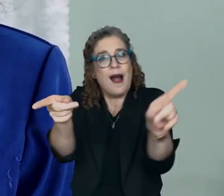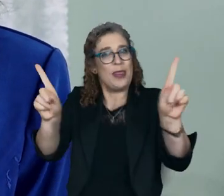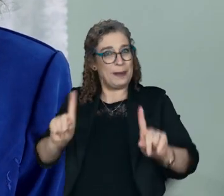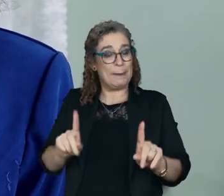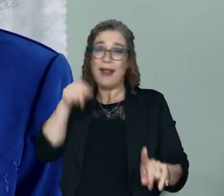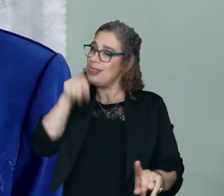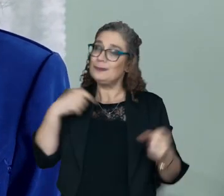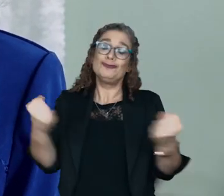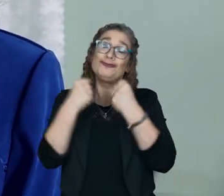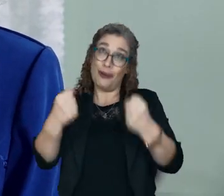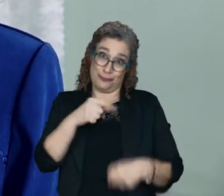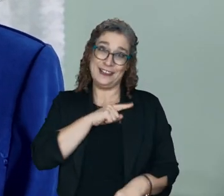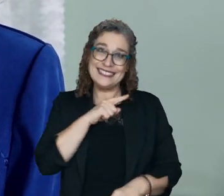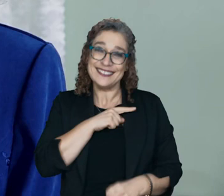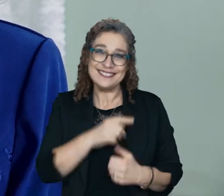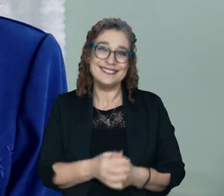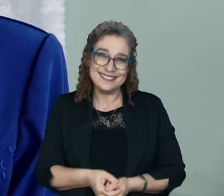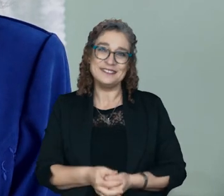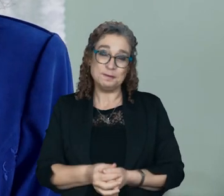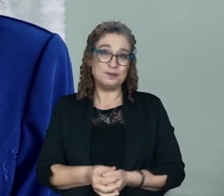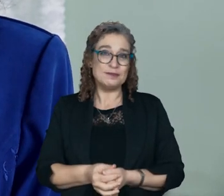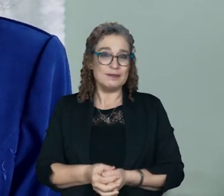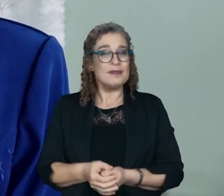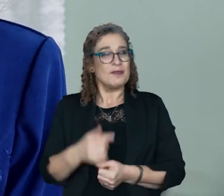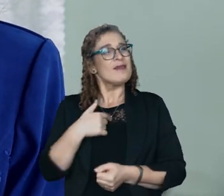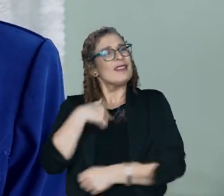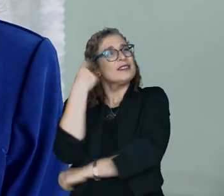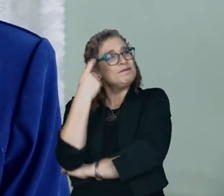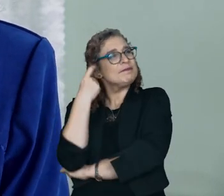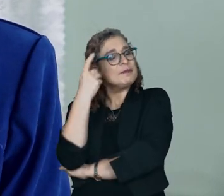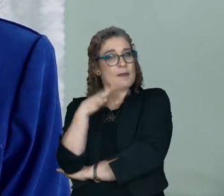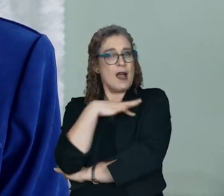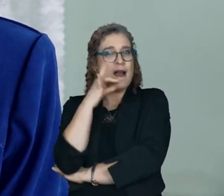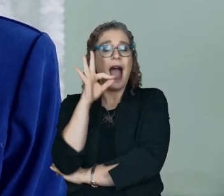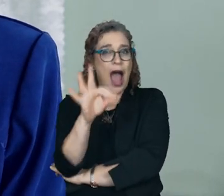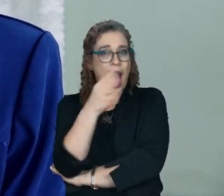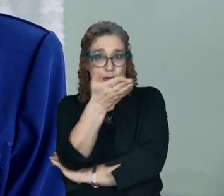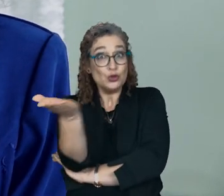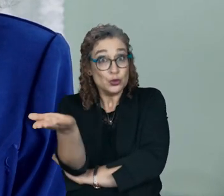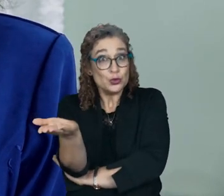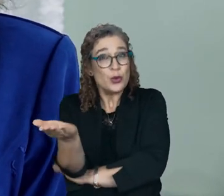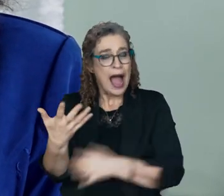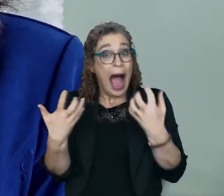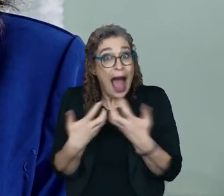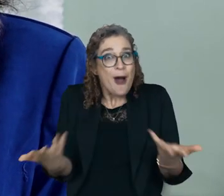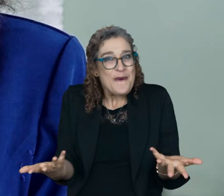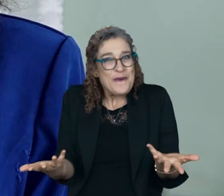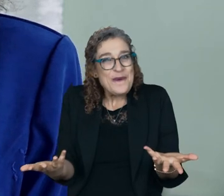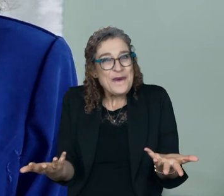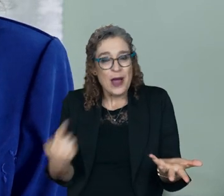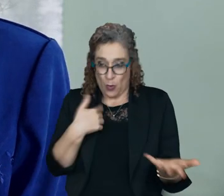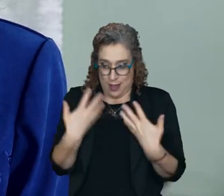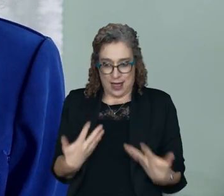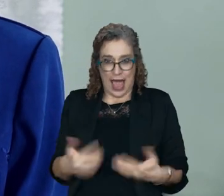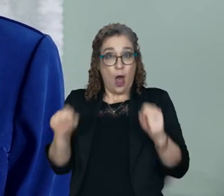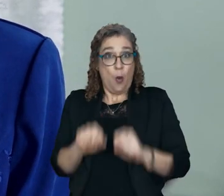So can I ask, how are we extending this love while we wait on